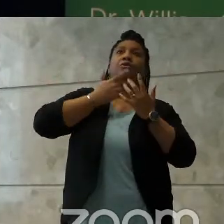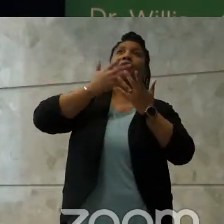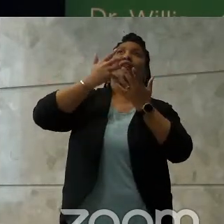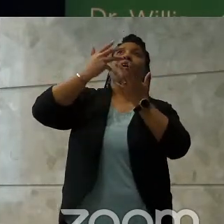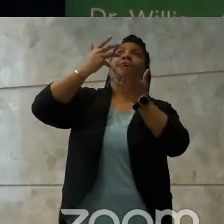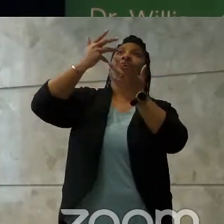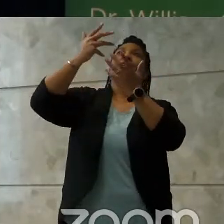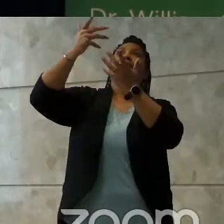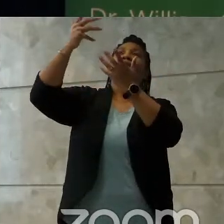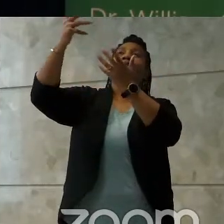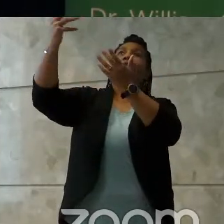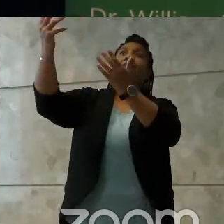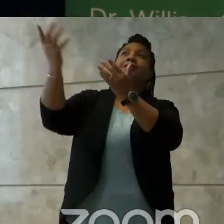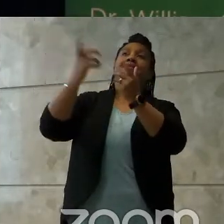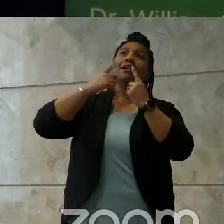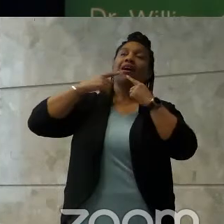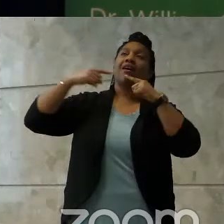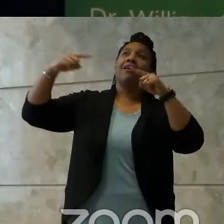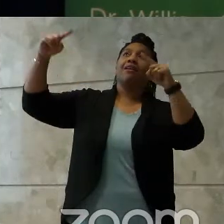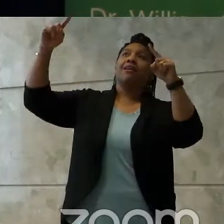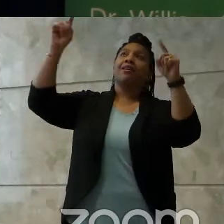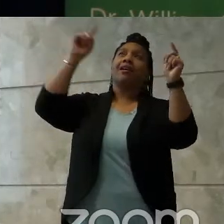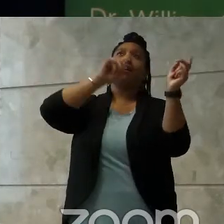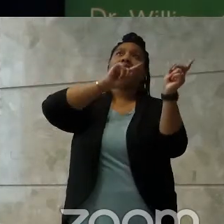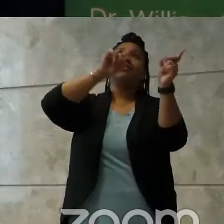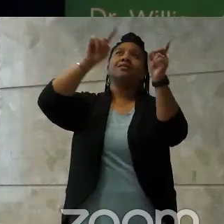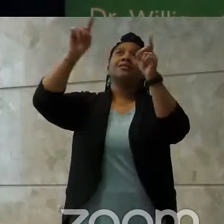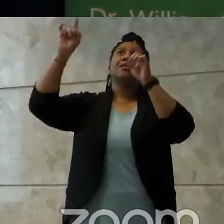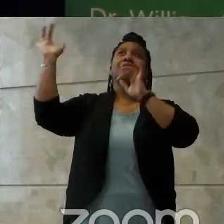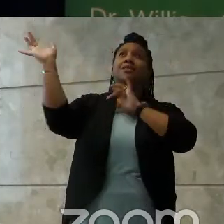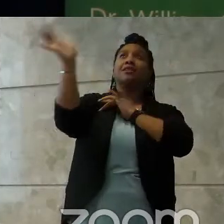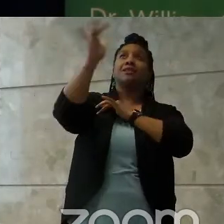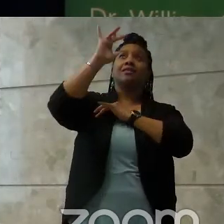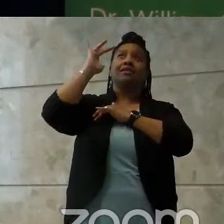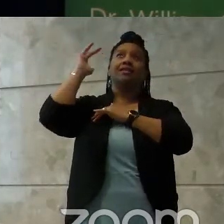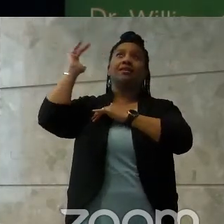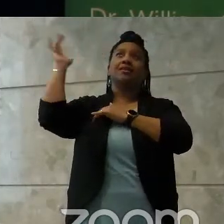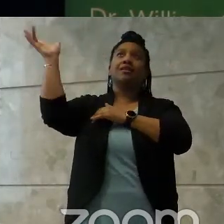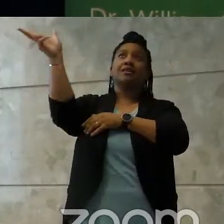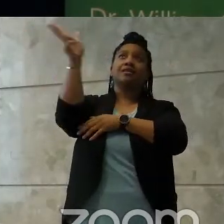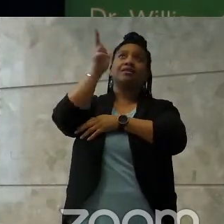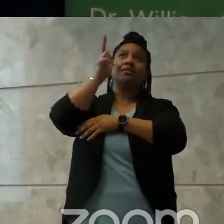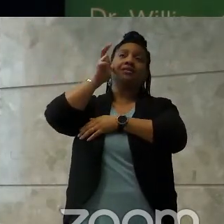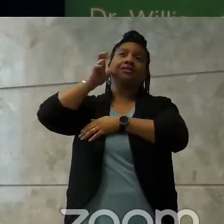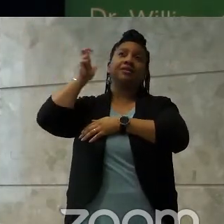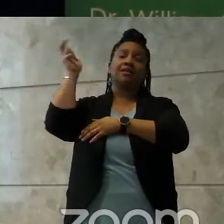rejoicing rise high as the